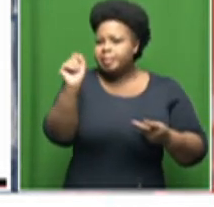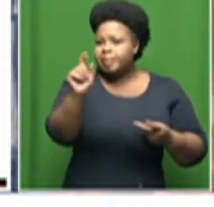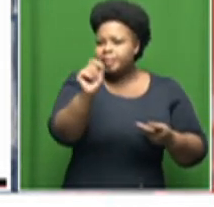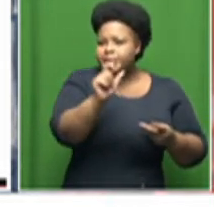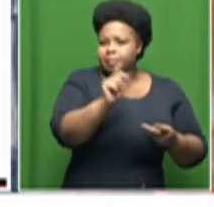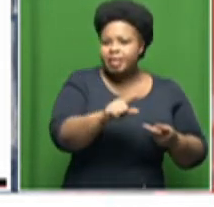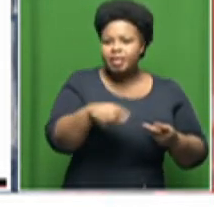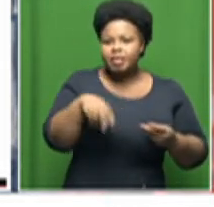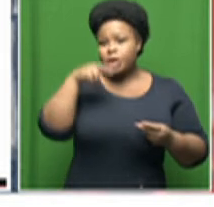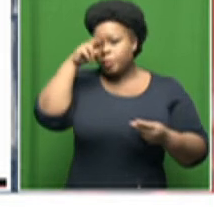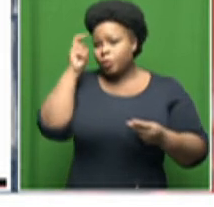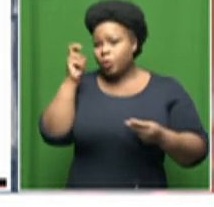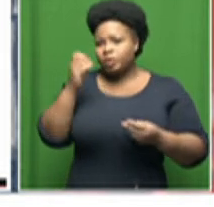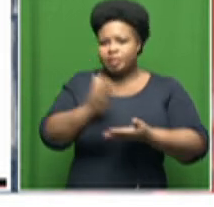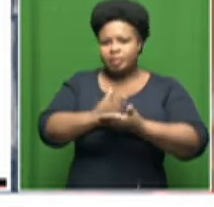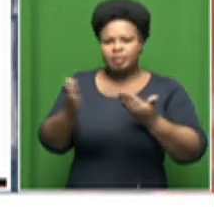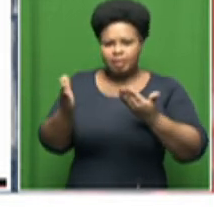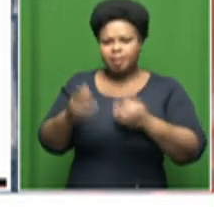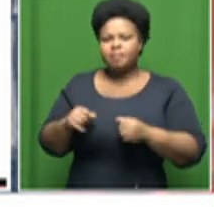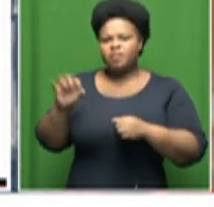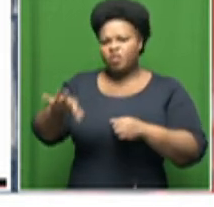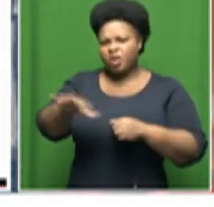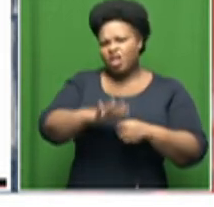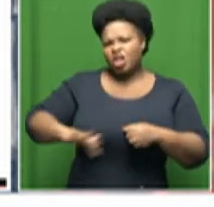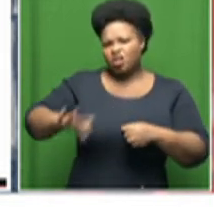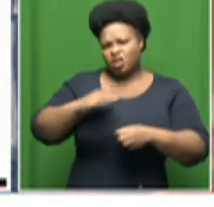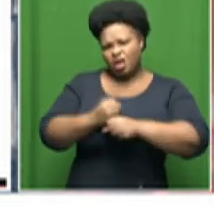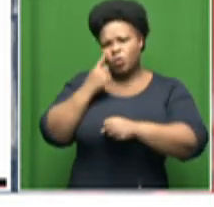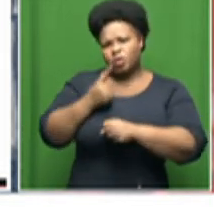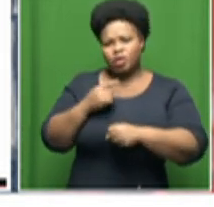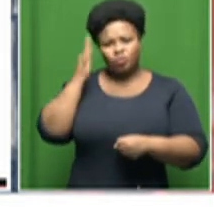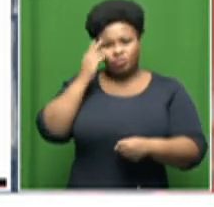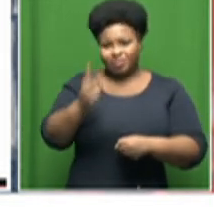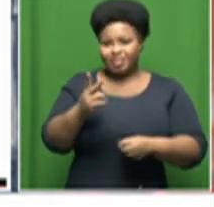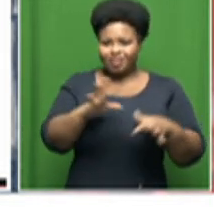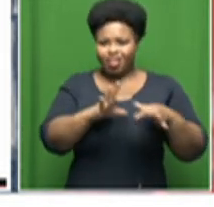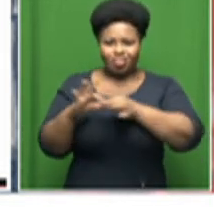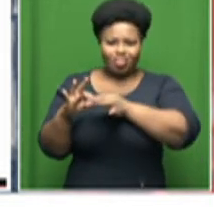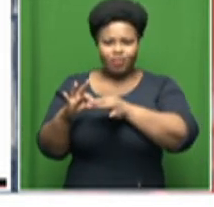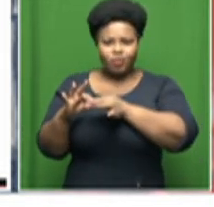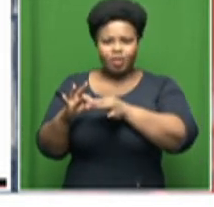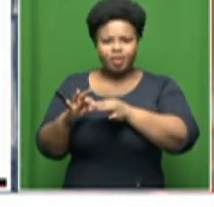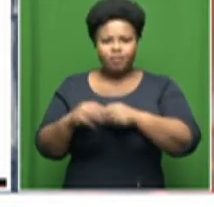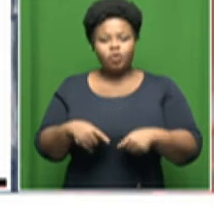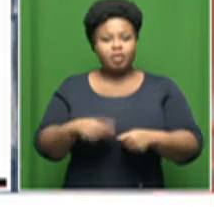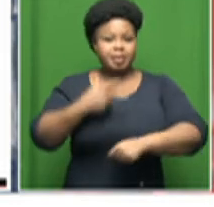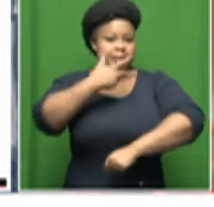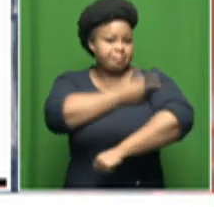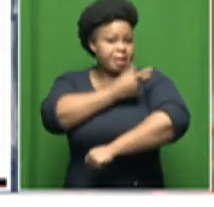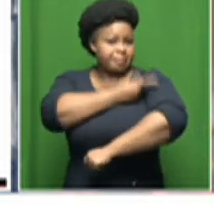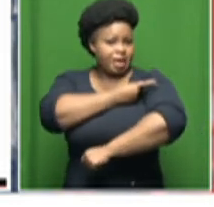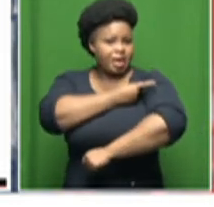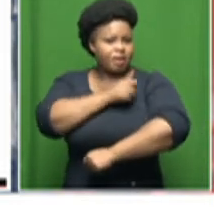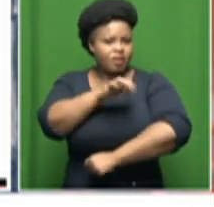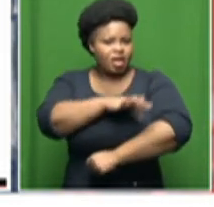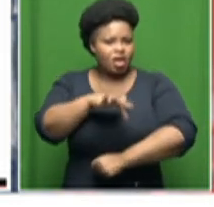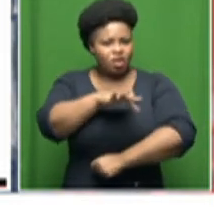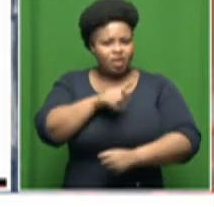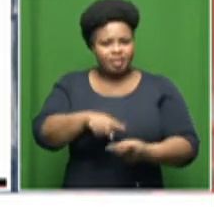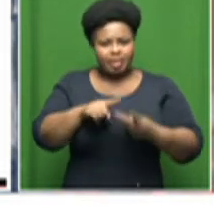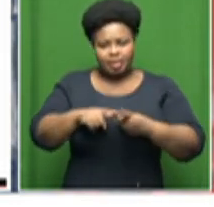in Gauteng. And so you can see that we're very closely related to the vaccine rollout, and as far as our clinical